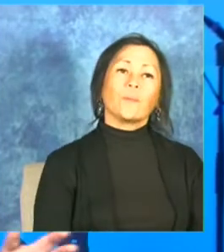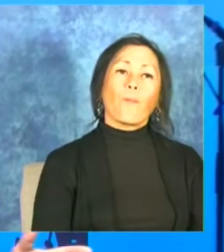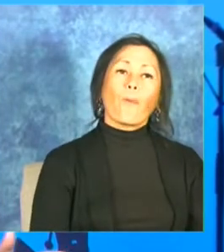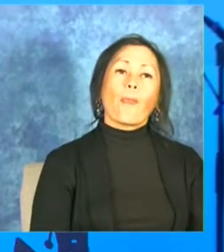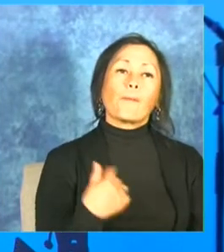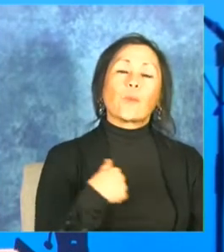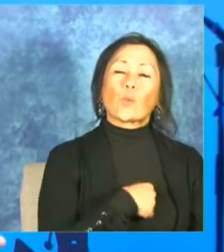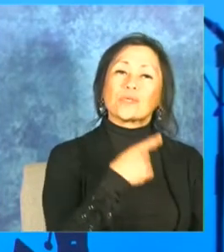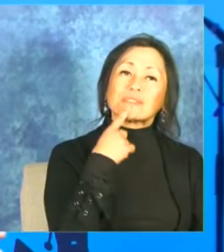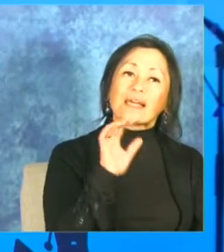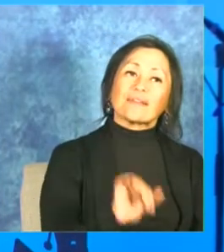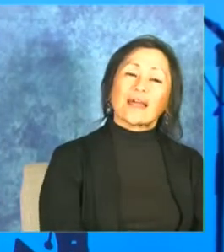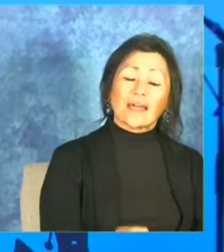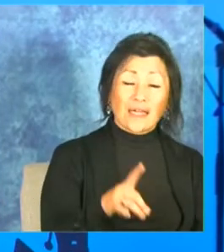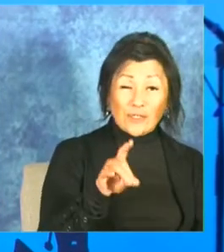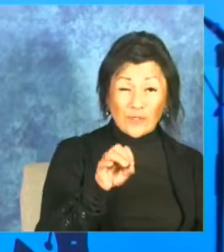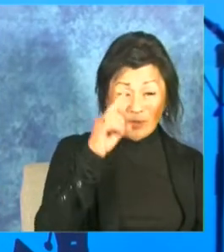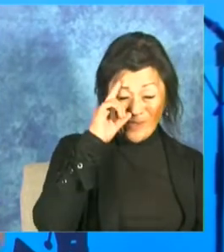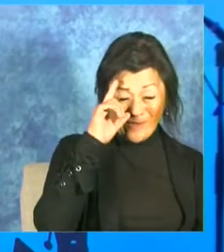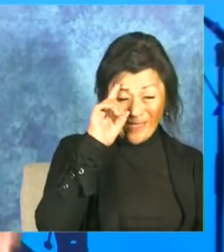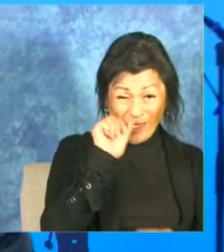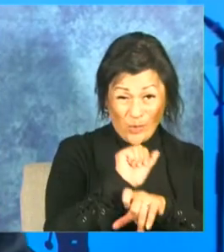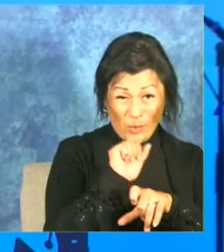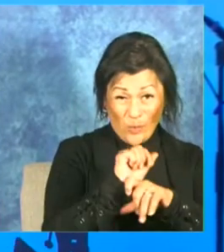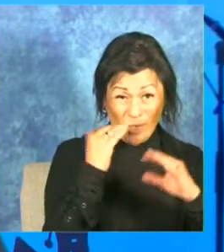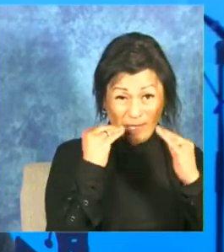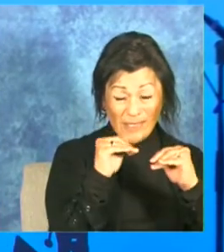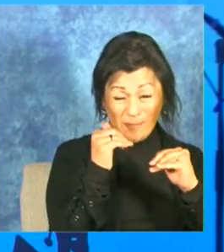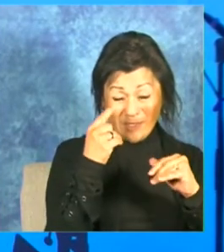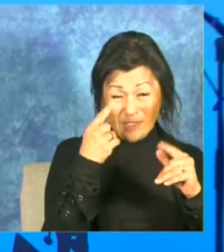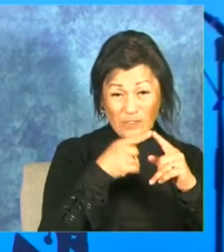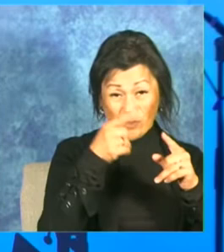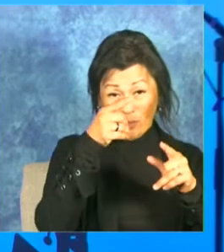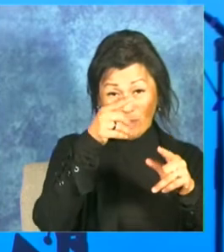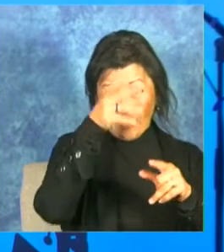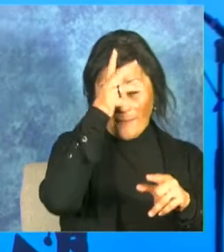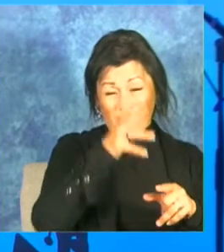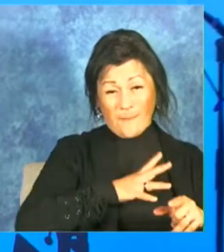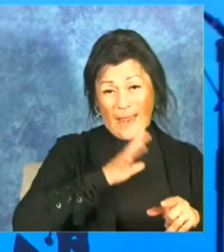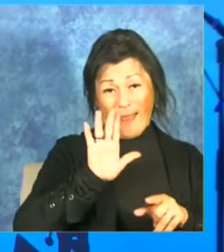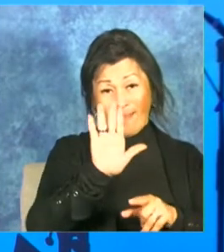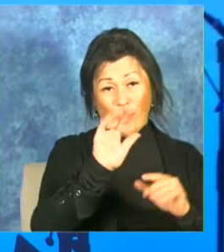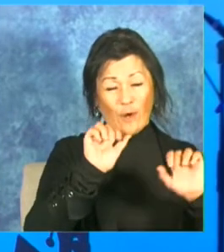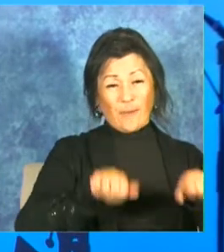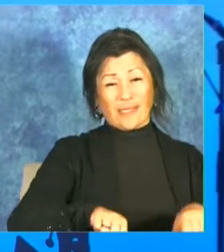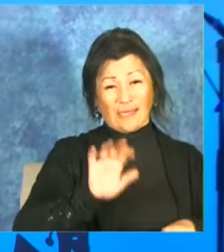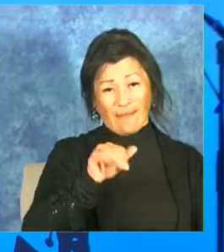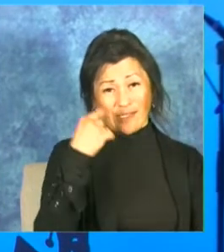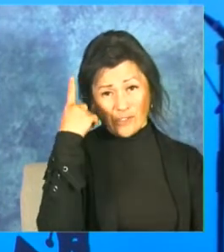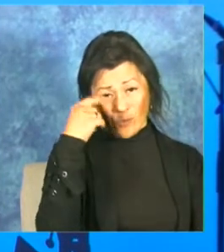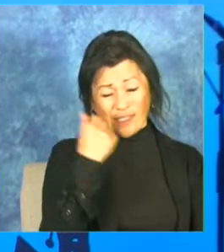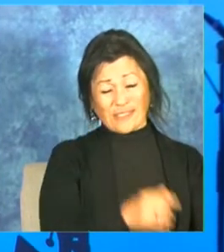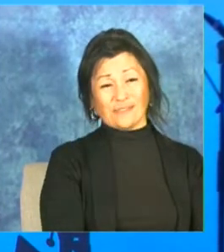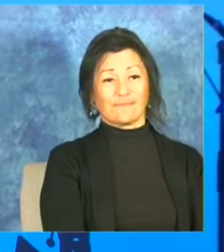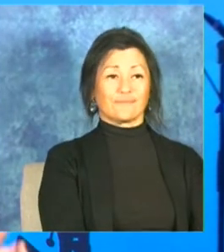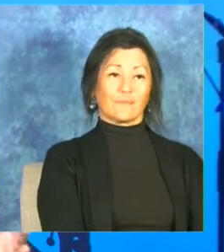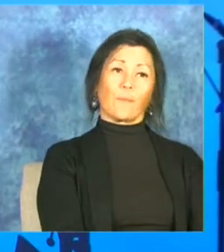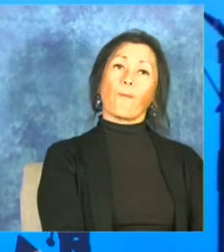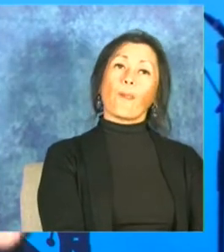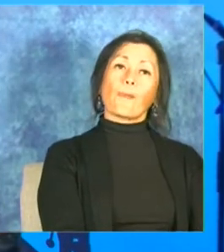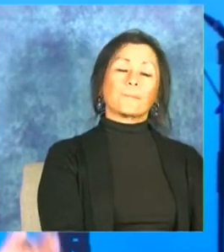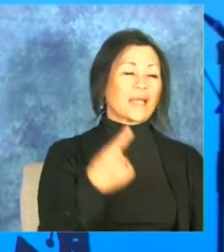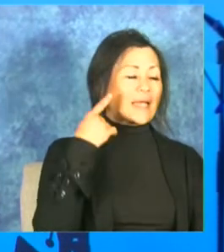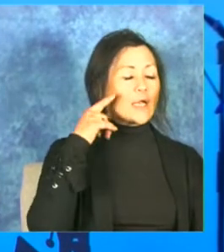Because when you say all that, you think that God's work is limited to man's abilities. You're nuts. And to